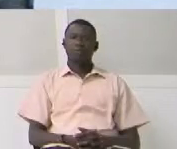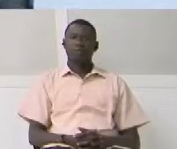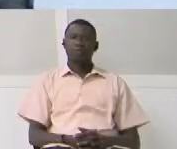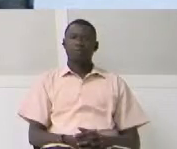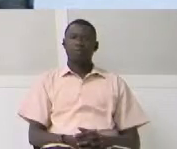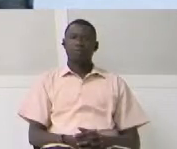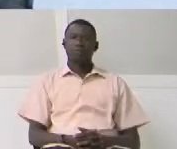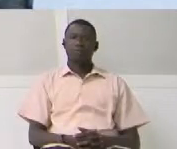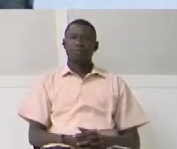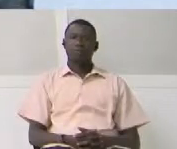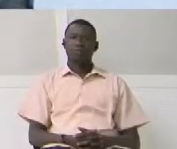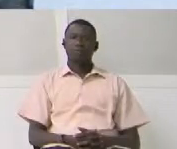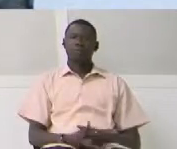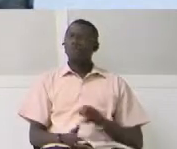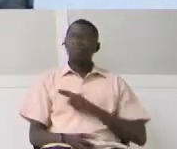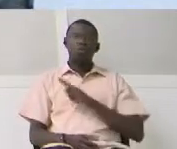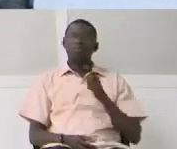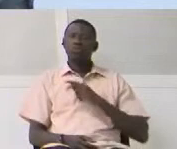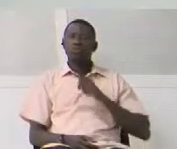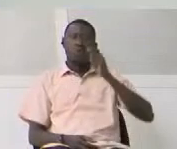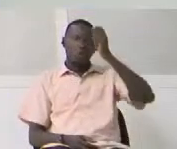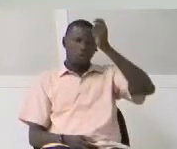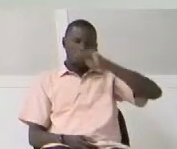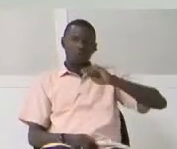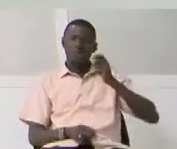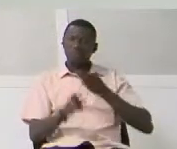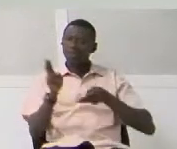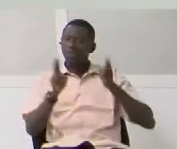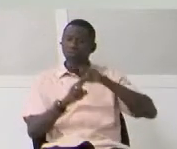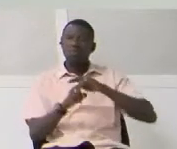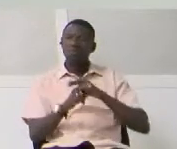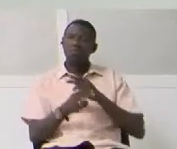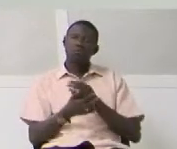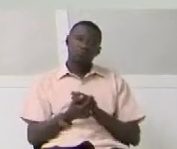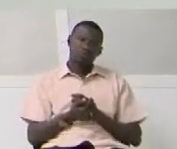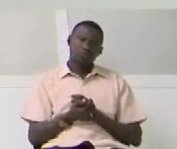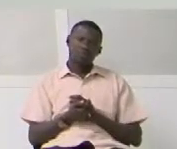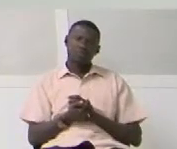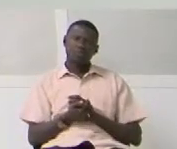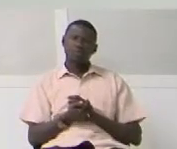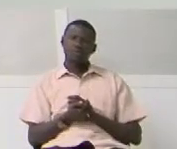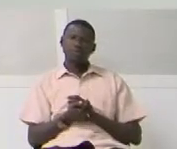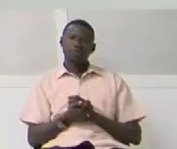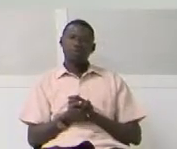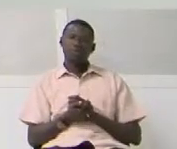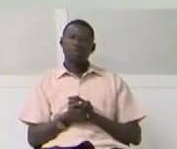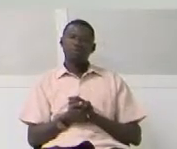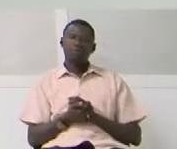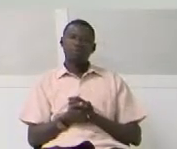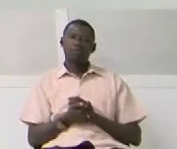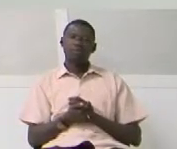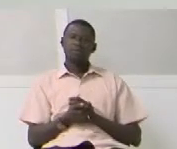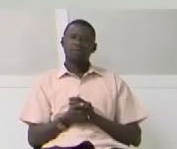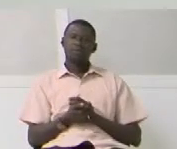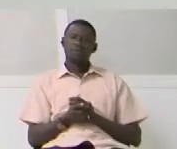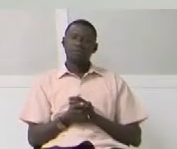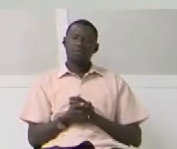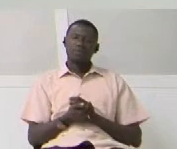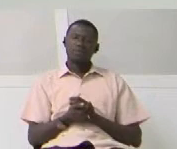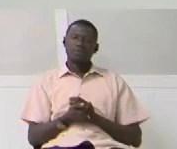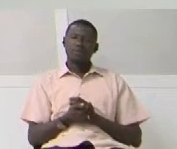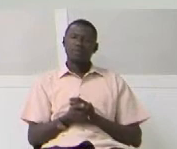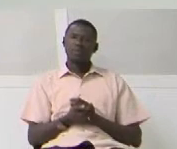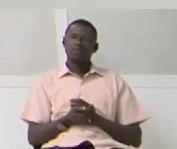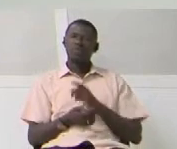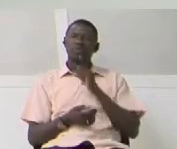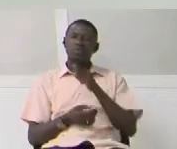ñun there was no police report so as far as you know there was no investigation dara la dal ci li nga xam dal am ben geste